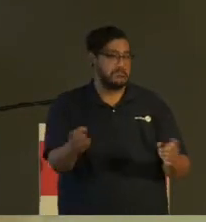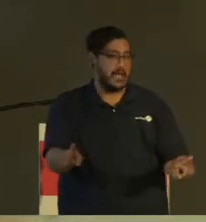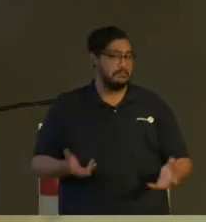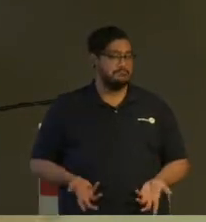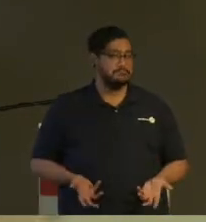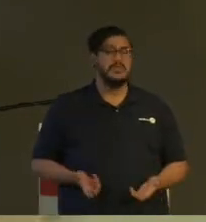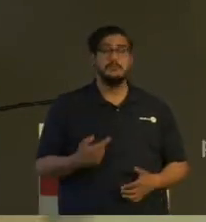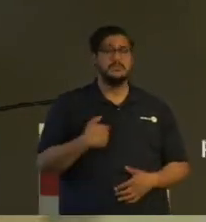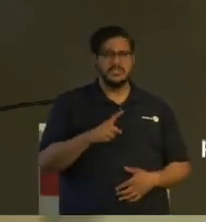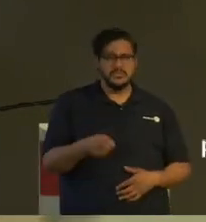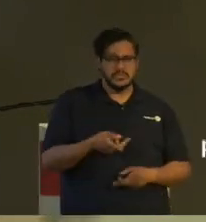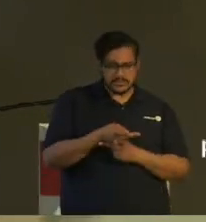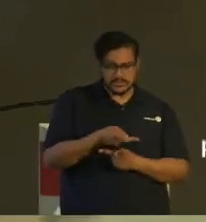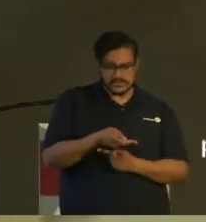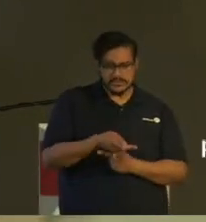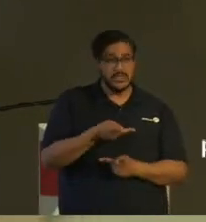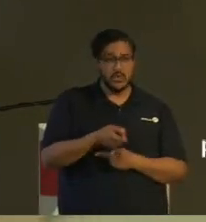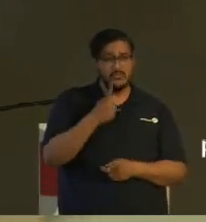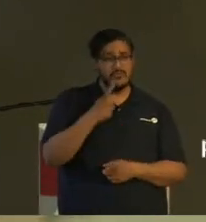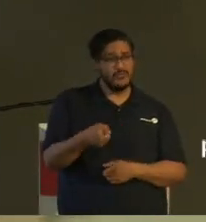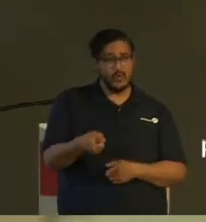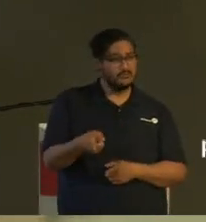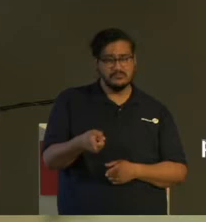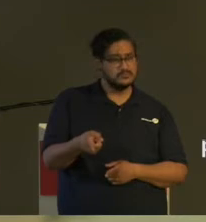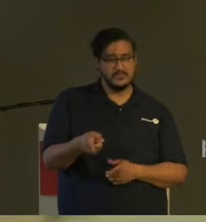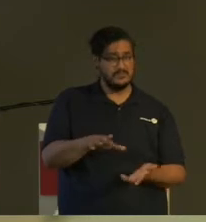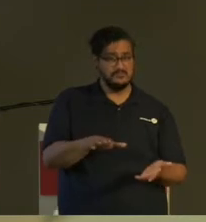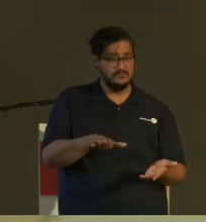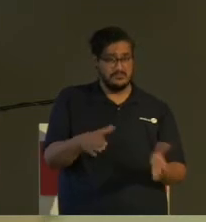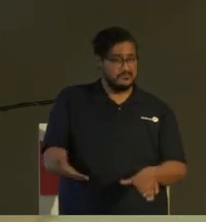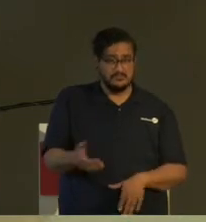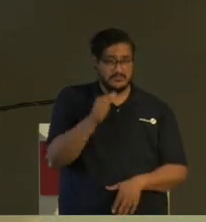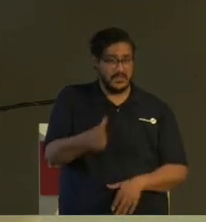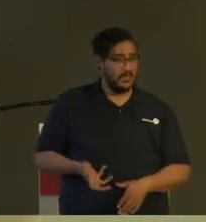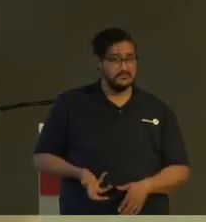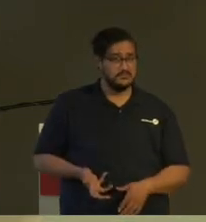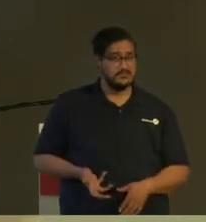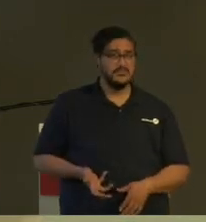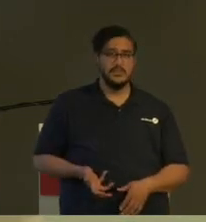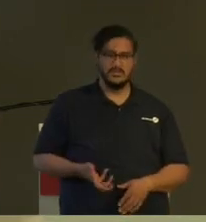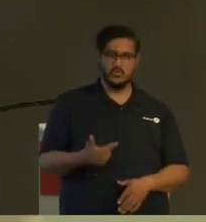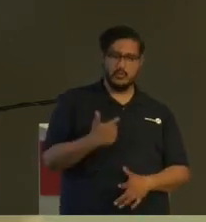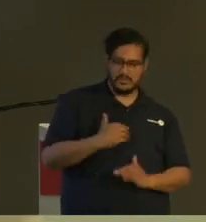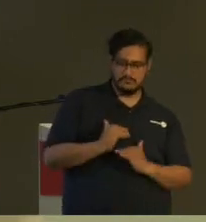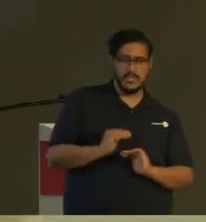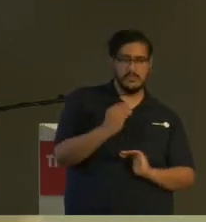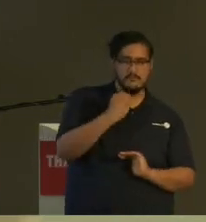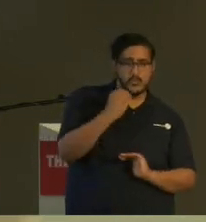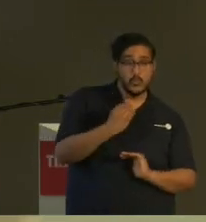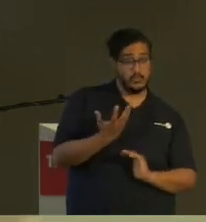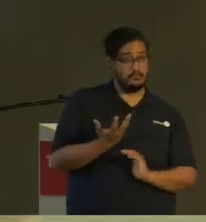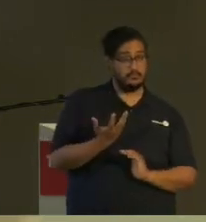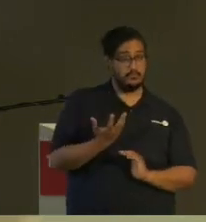to do things right so that the fish wouldn't die from overeating or hunger. Limiting the amount of food I gave them also helped keep